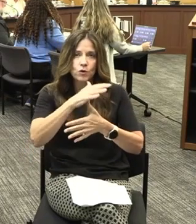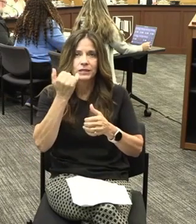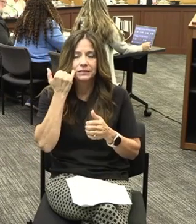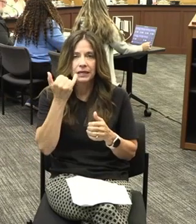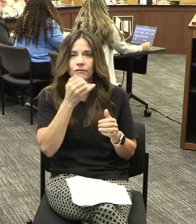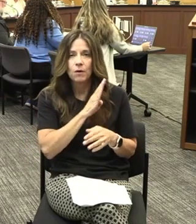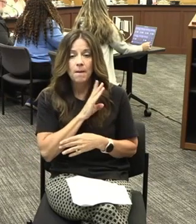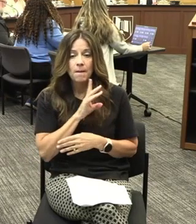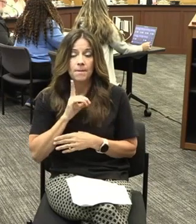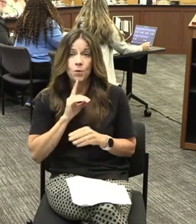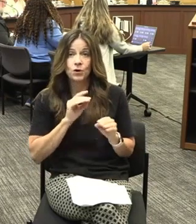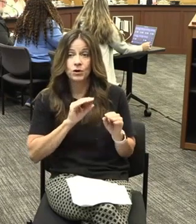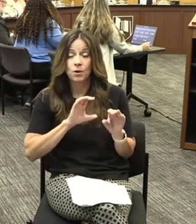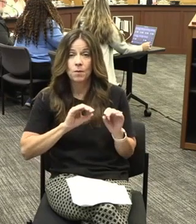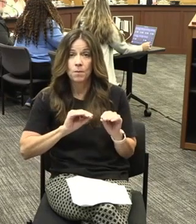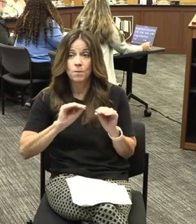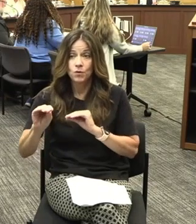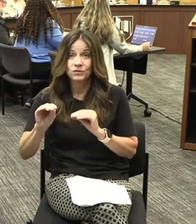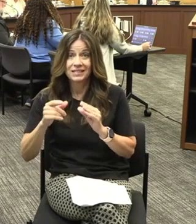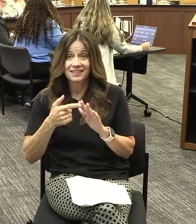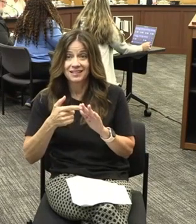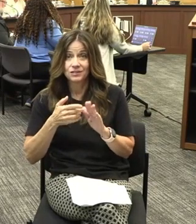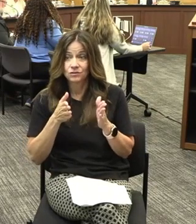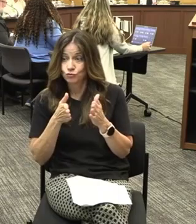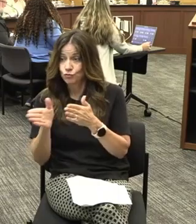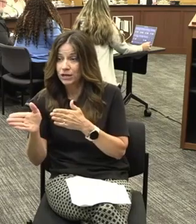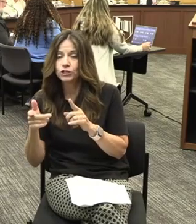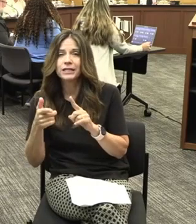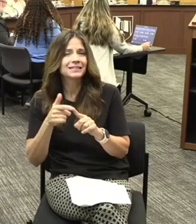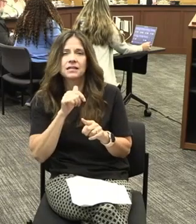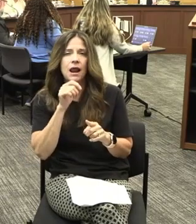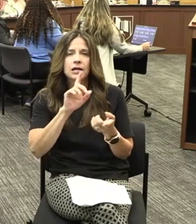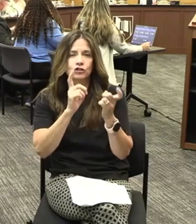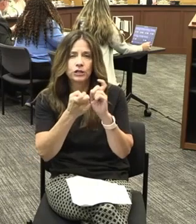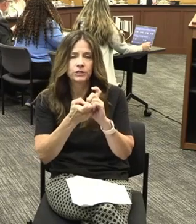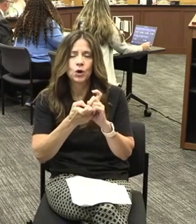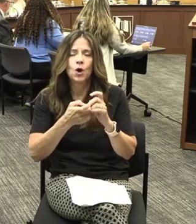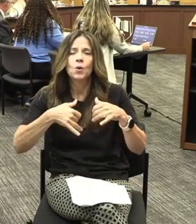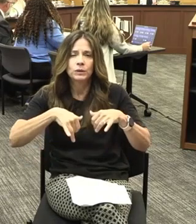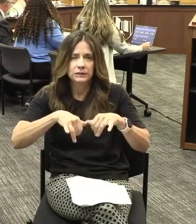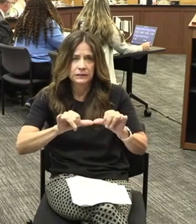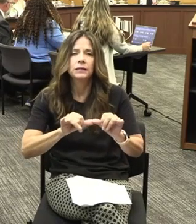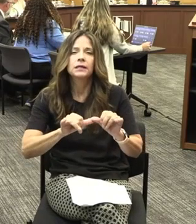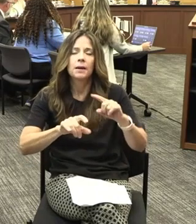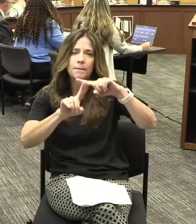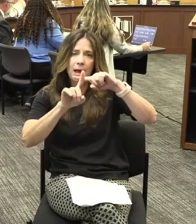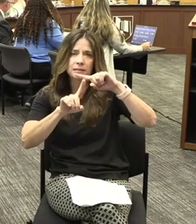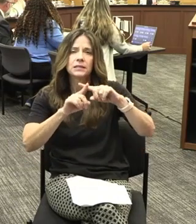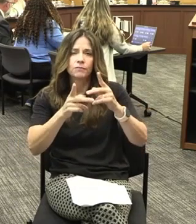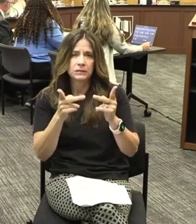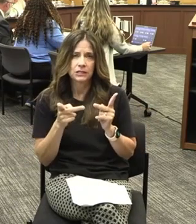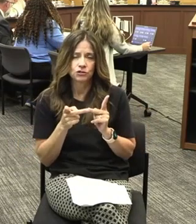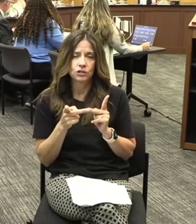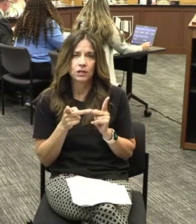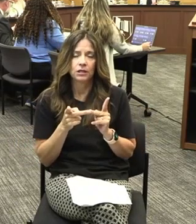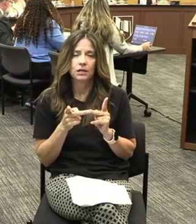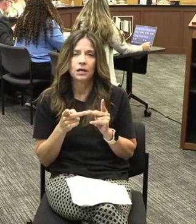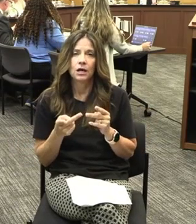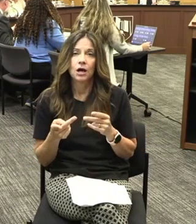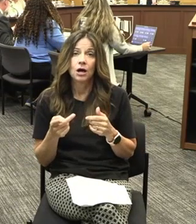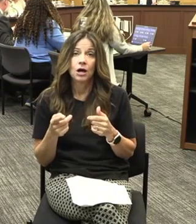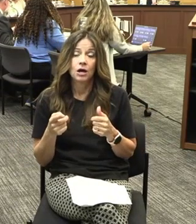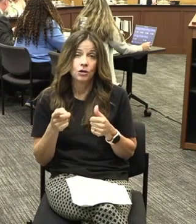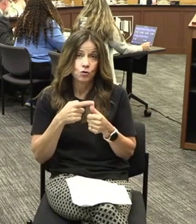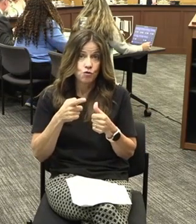in this direction, would remain unchanged. We would remain in a very positive position. The primary impact